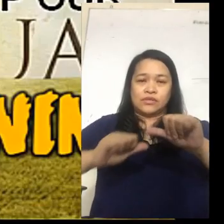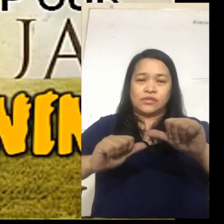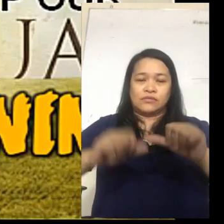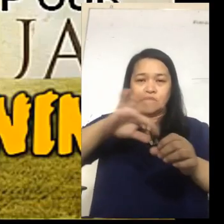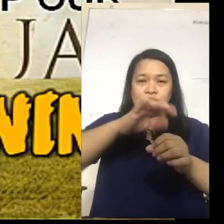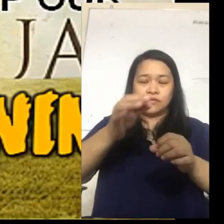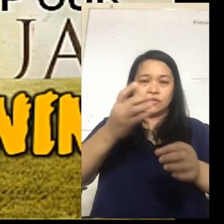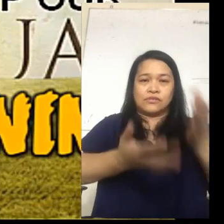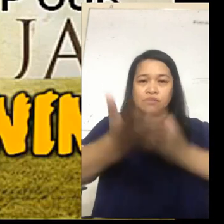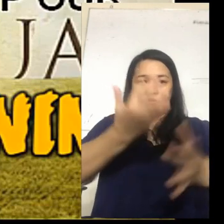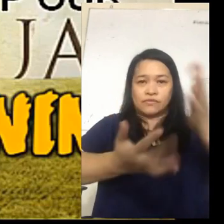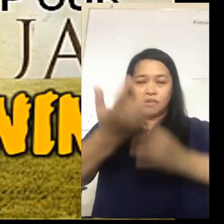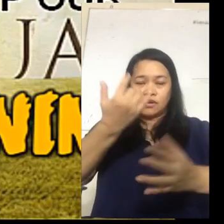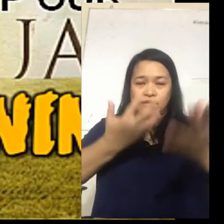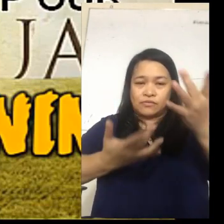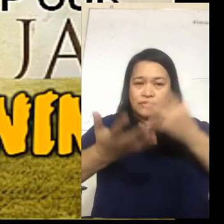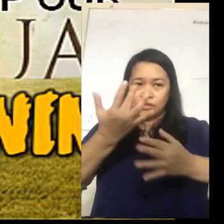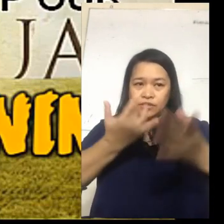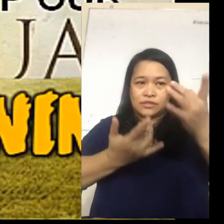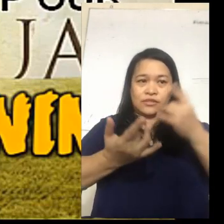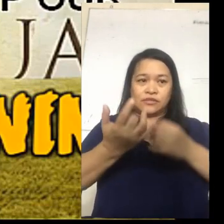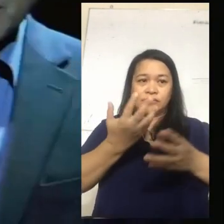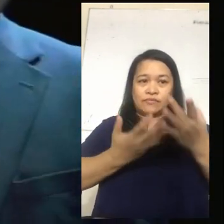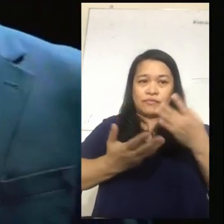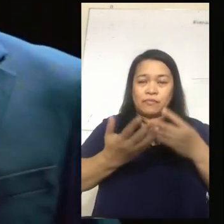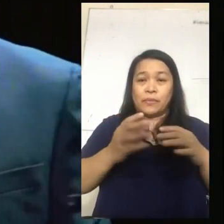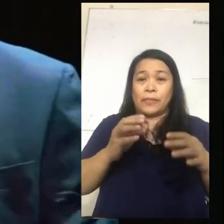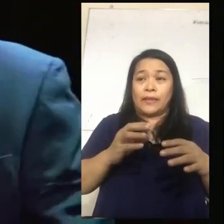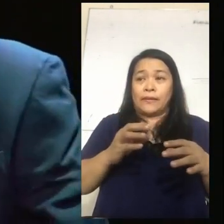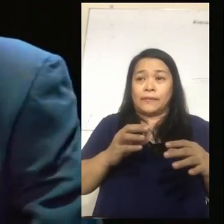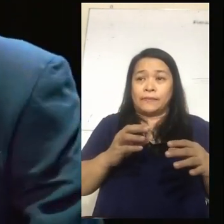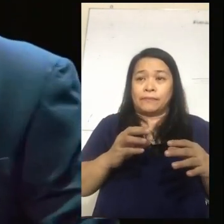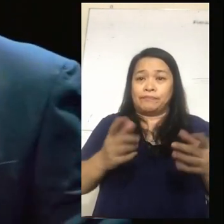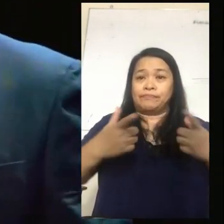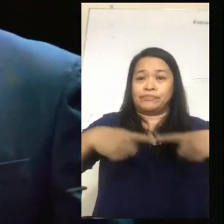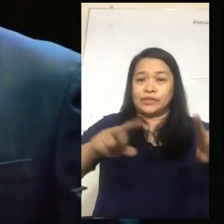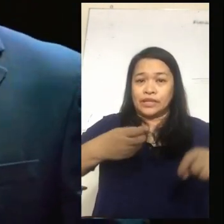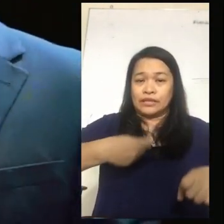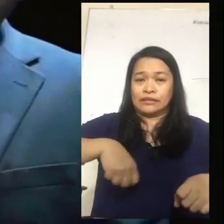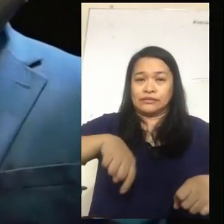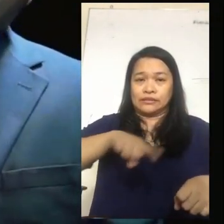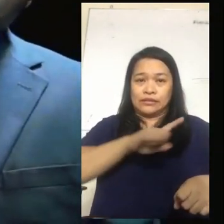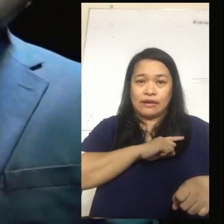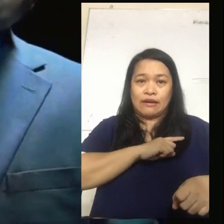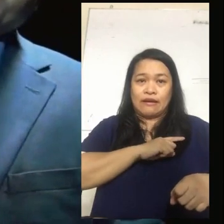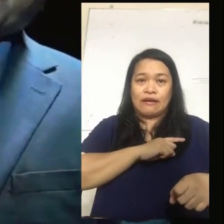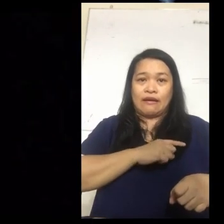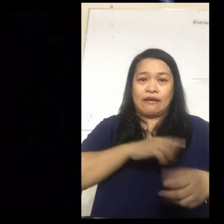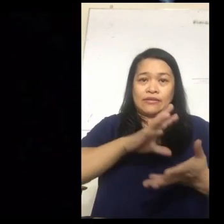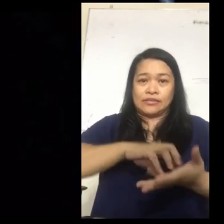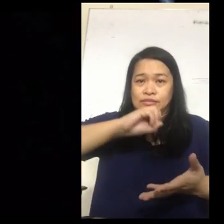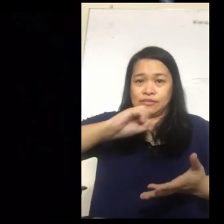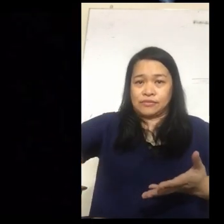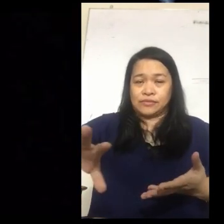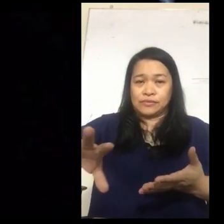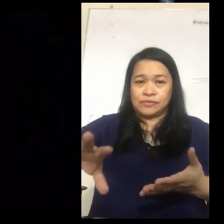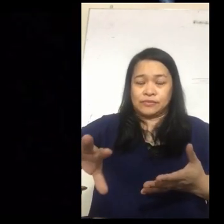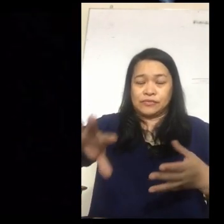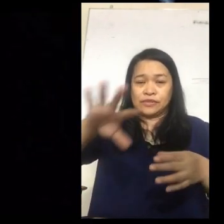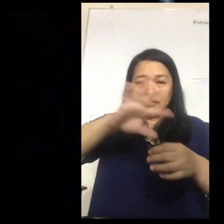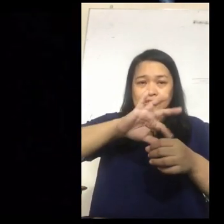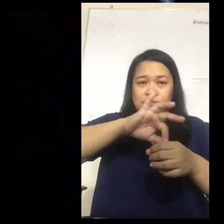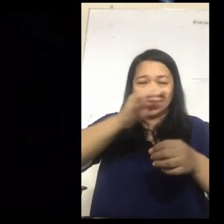fire burning? How do we keep our fire burning? Well, let us remove the spiritual